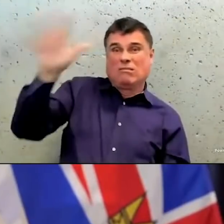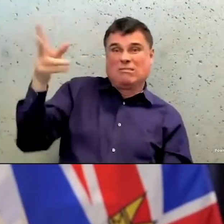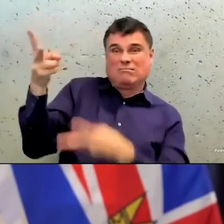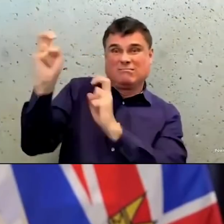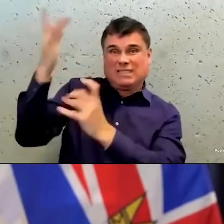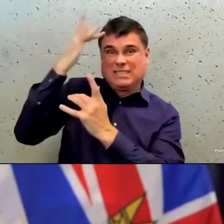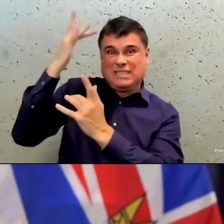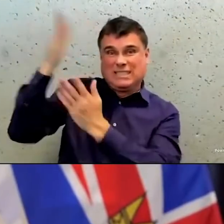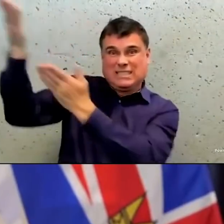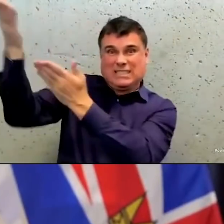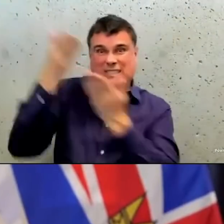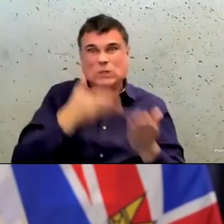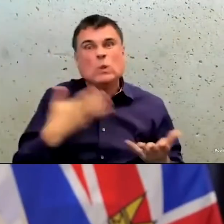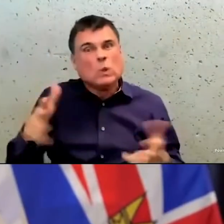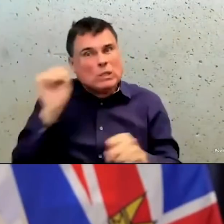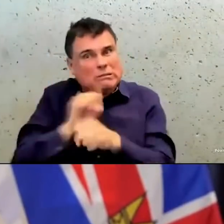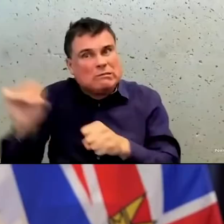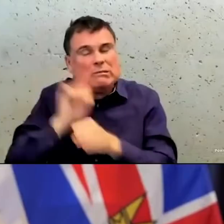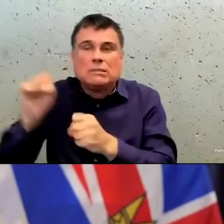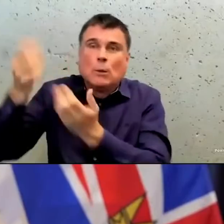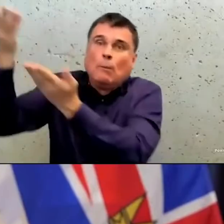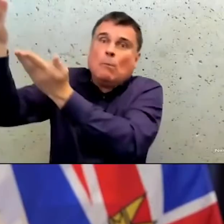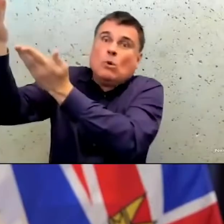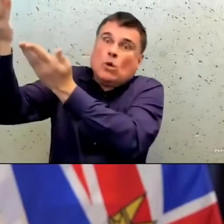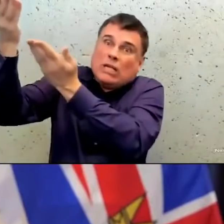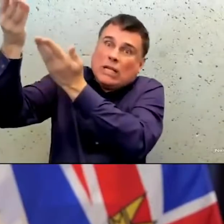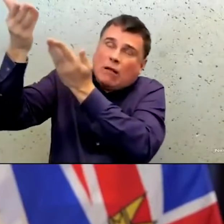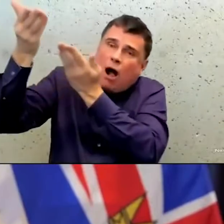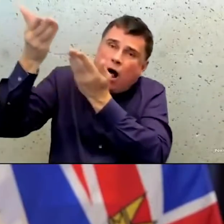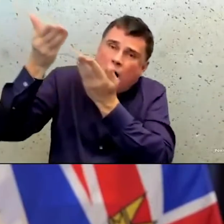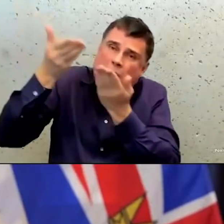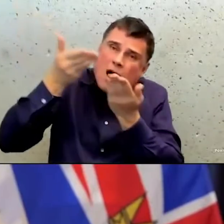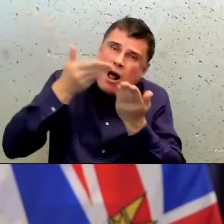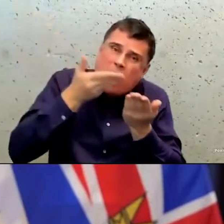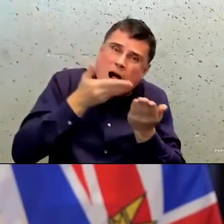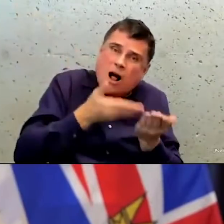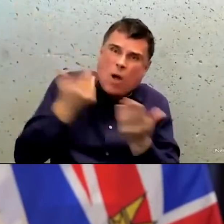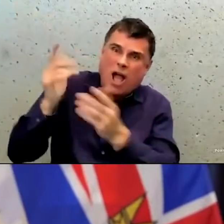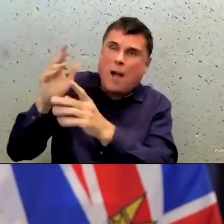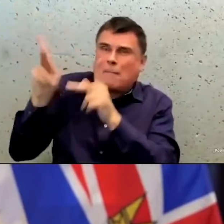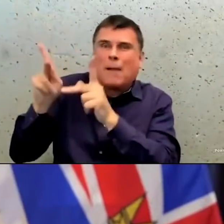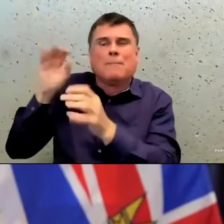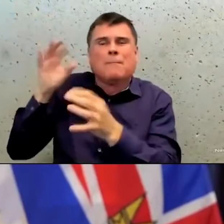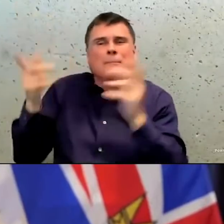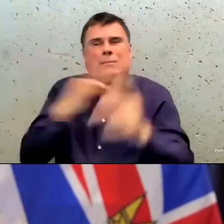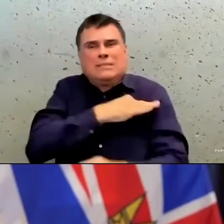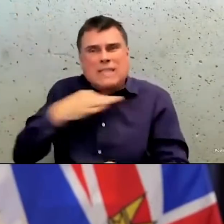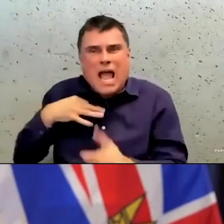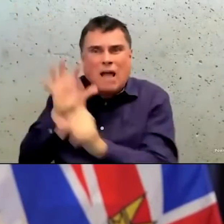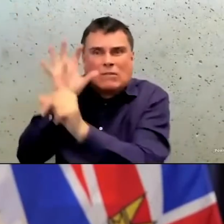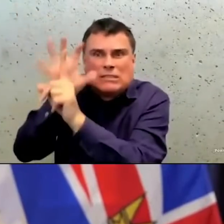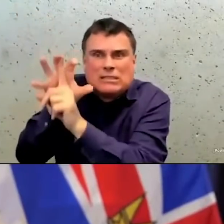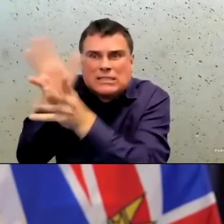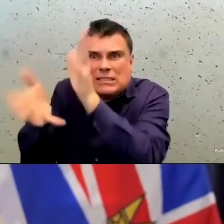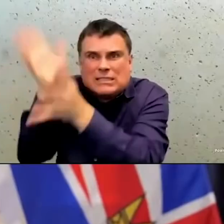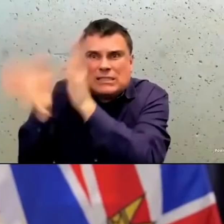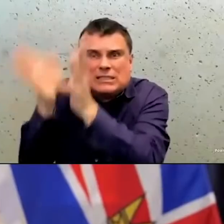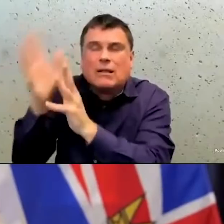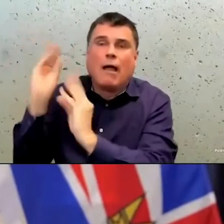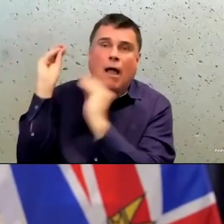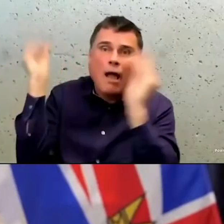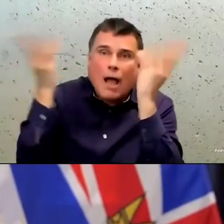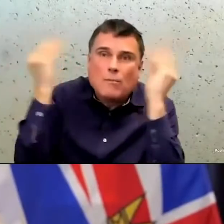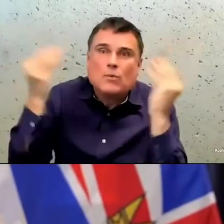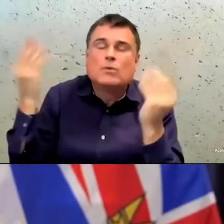effort, both outgoing, the effort by our teams of ambulance paramedics and nursing and